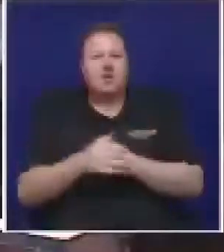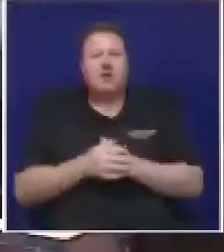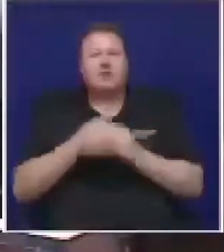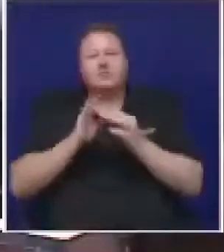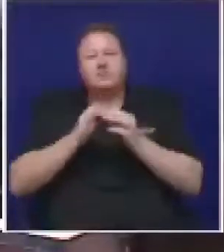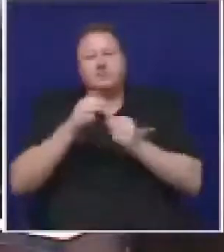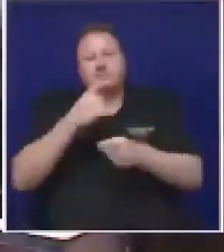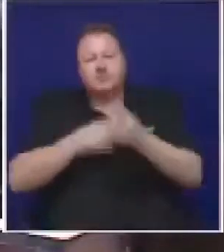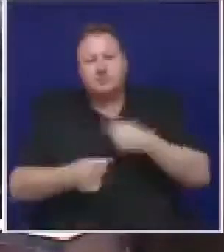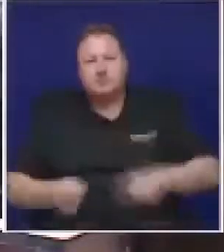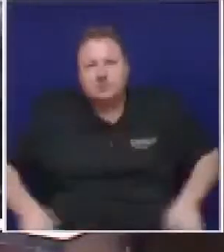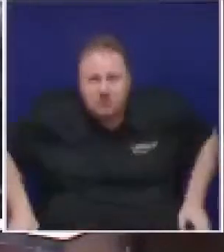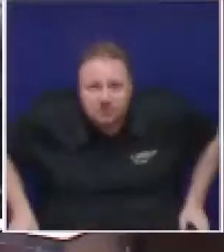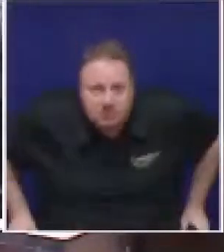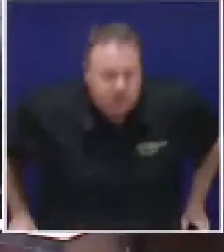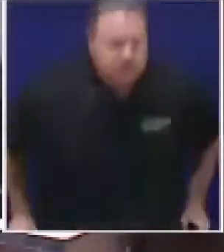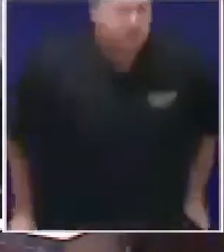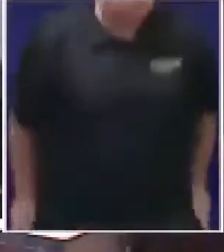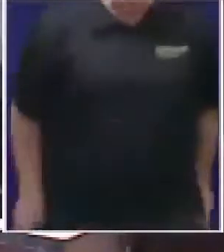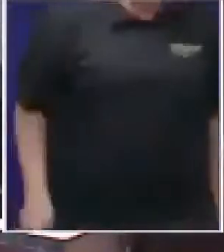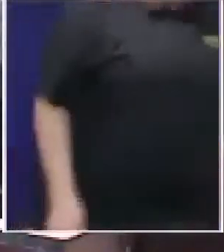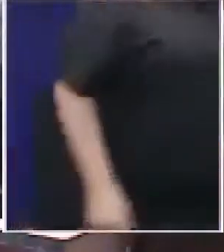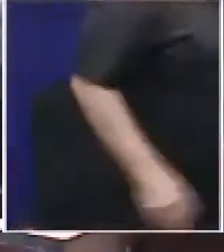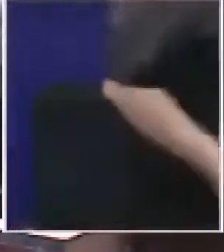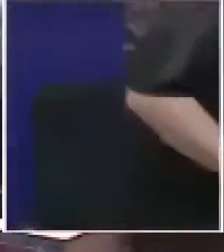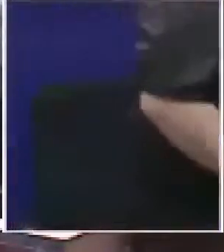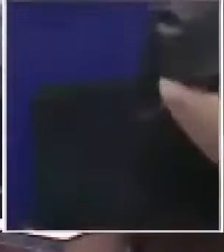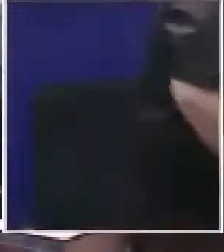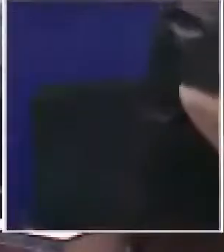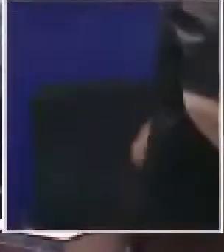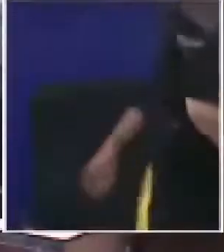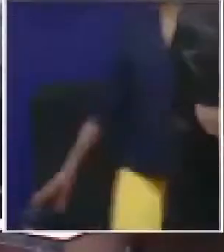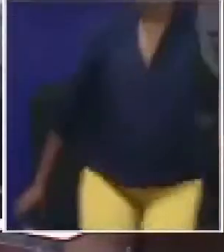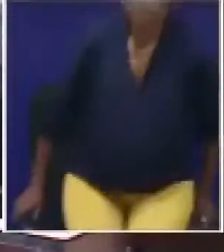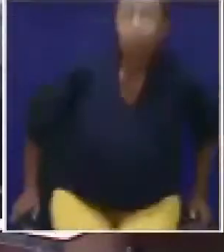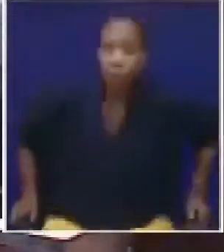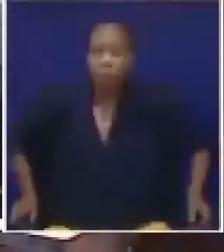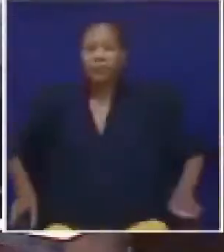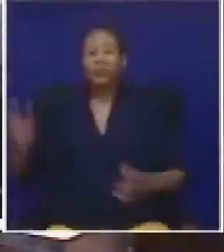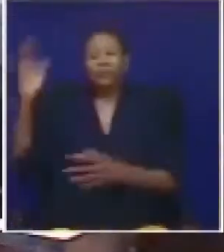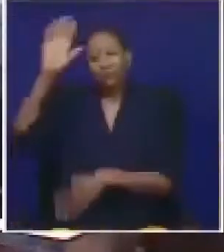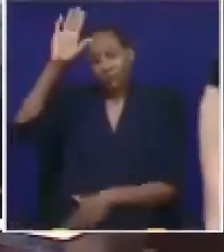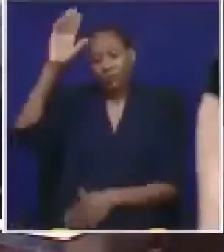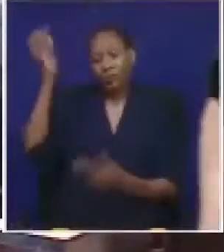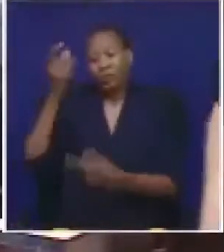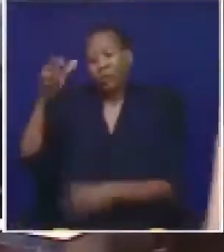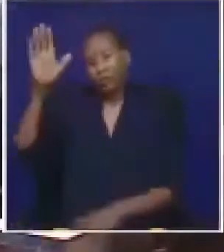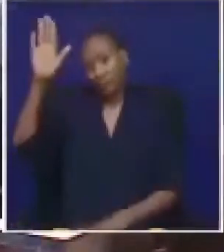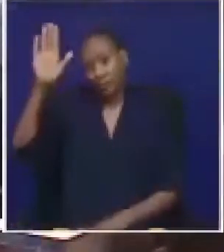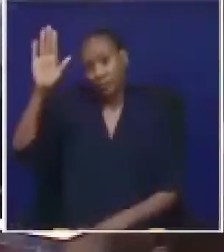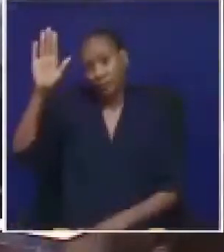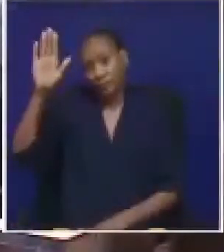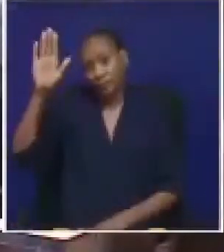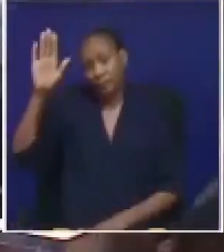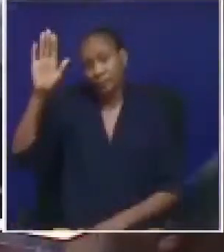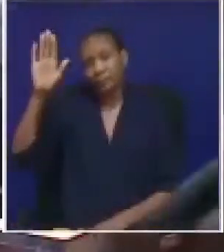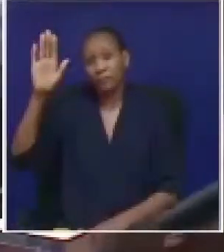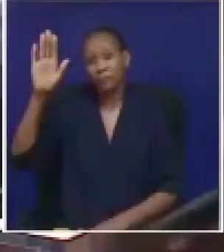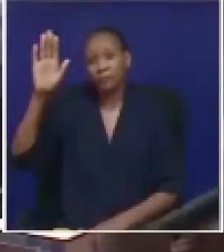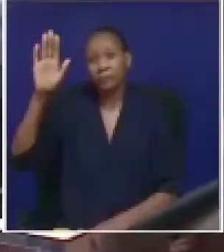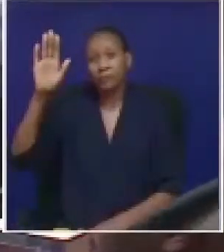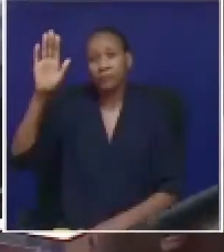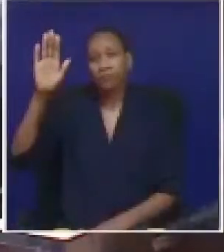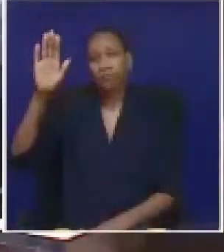Thank you, Deputy President. Speaker. Honorable Dr. MJ Masongani. Speaker. Yes, order.